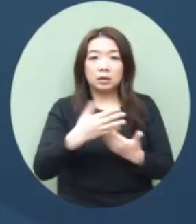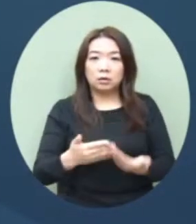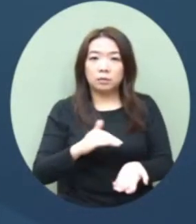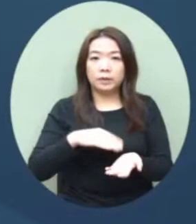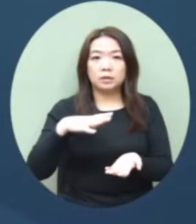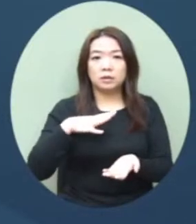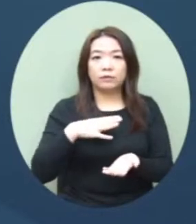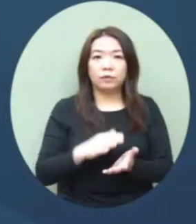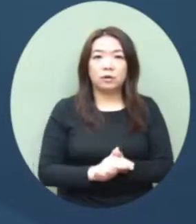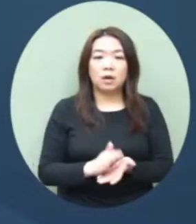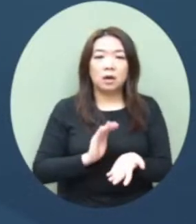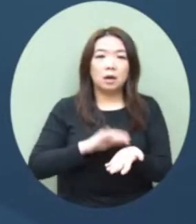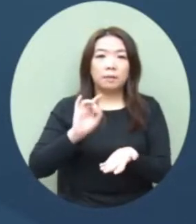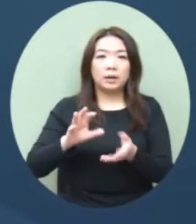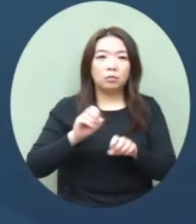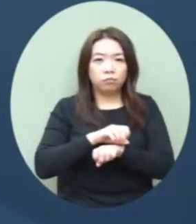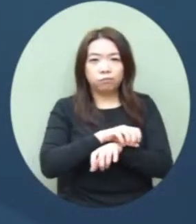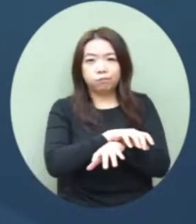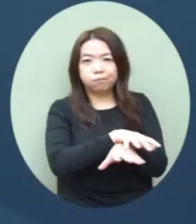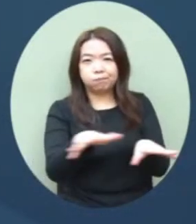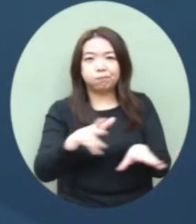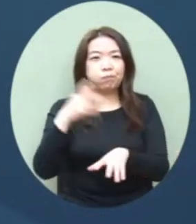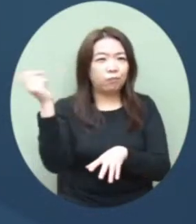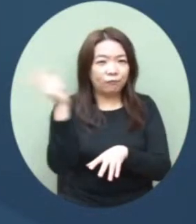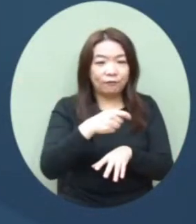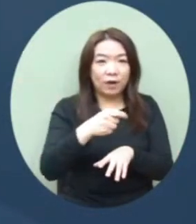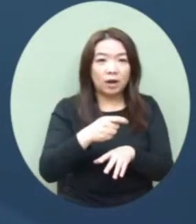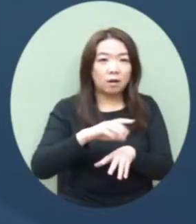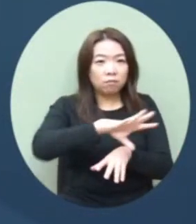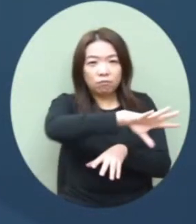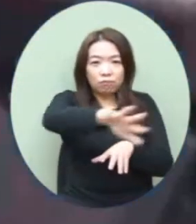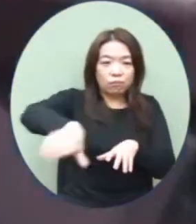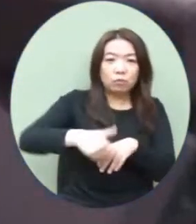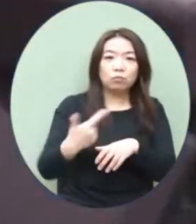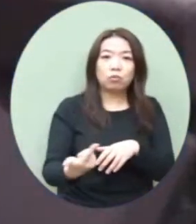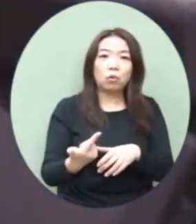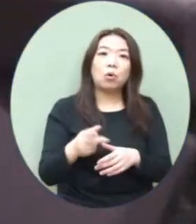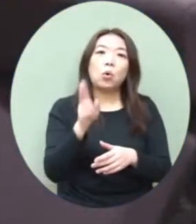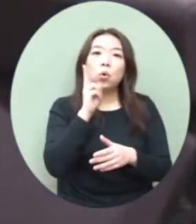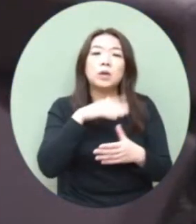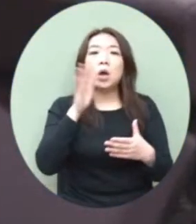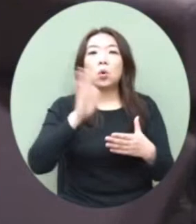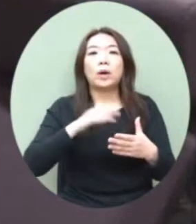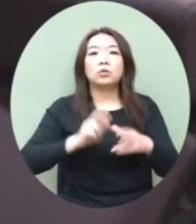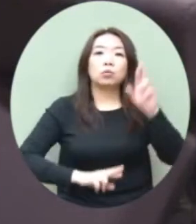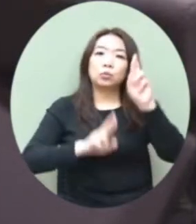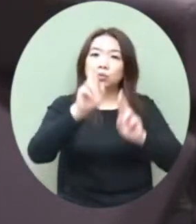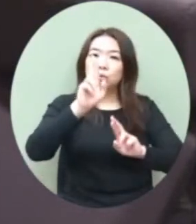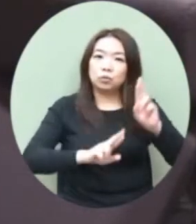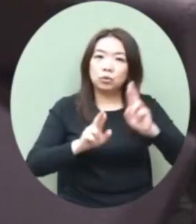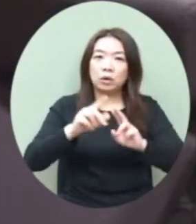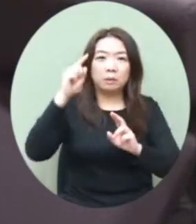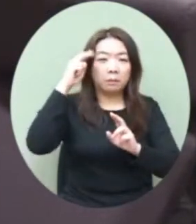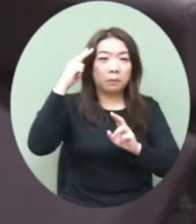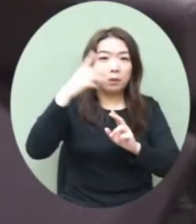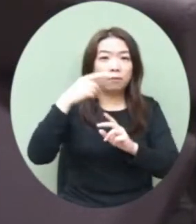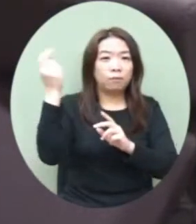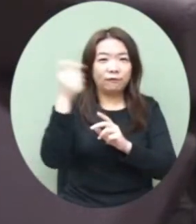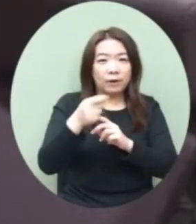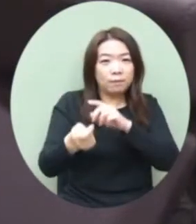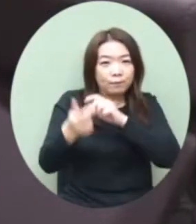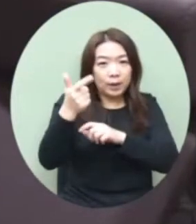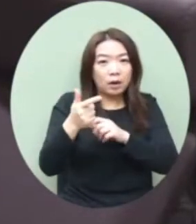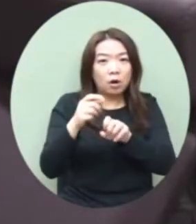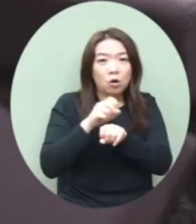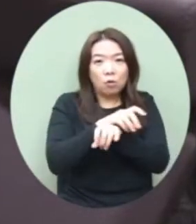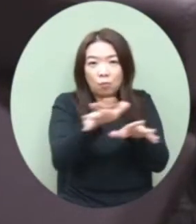The first is in this wave of outbreak, the spread of the virus is very wide and quick. For